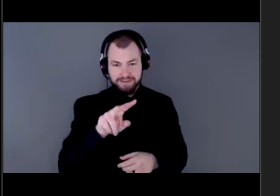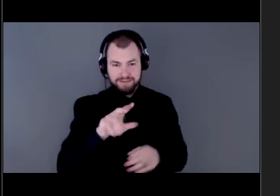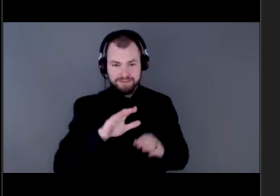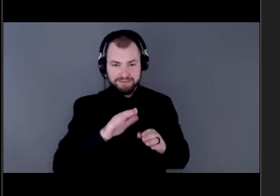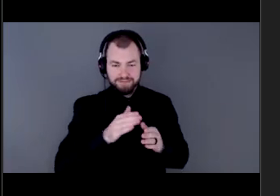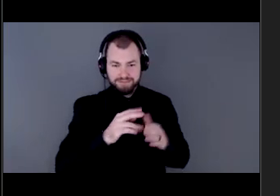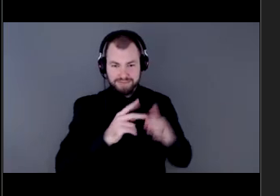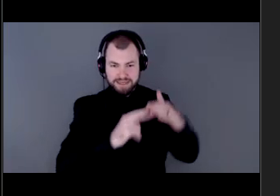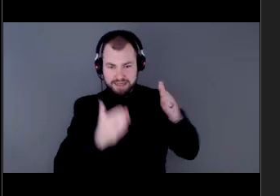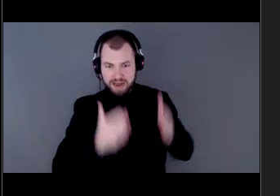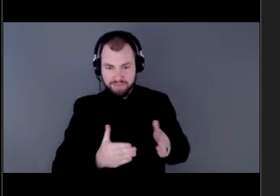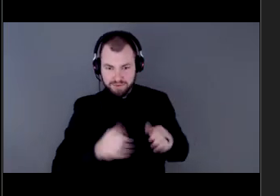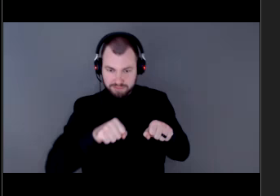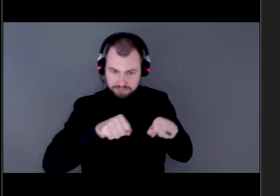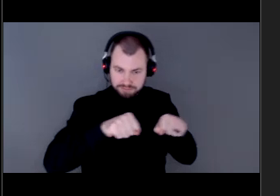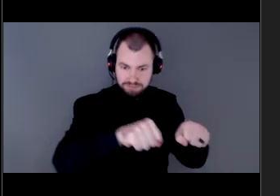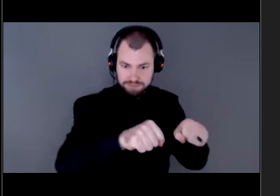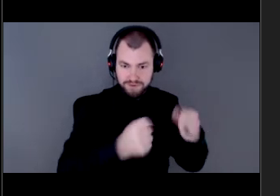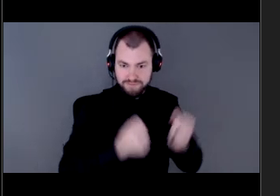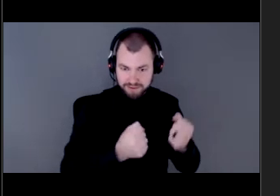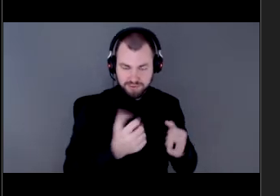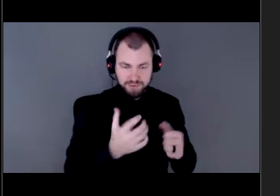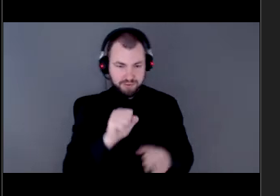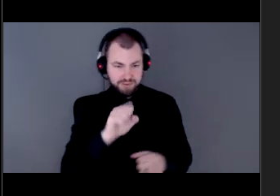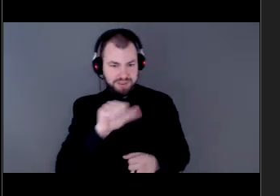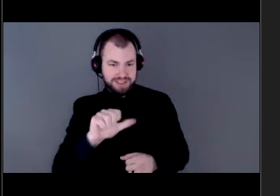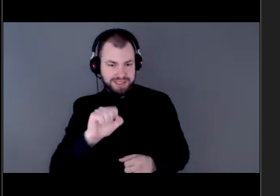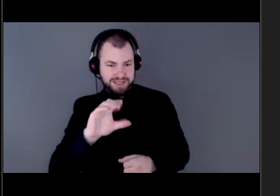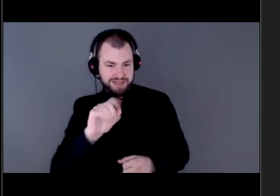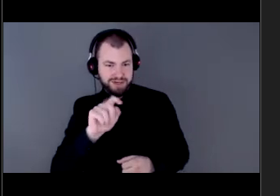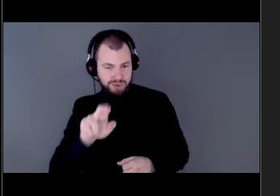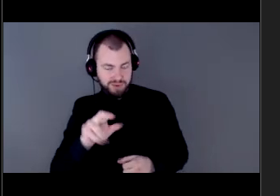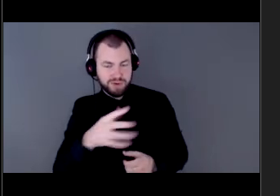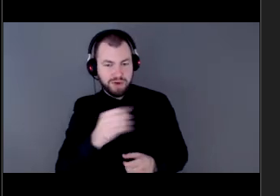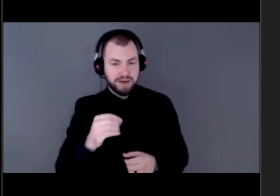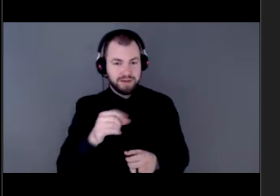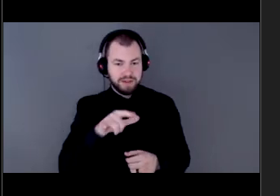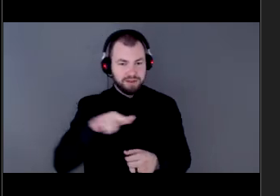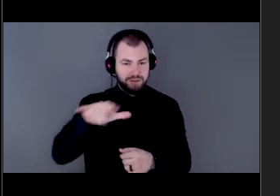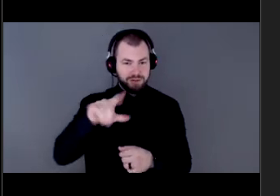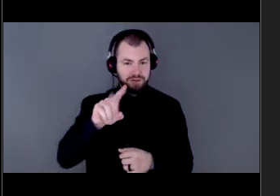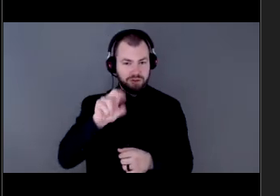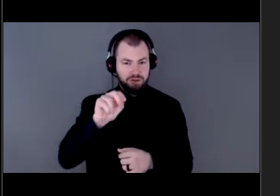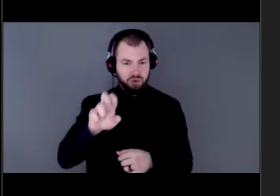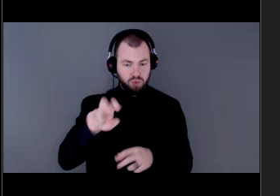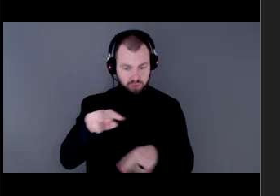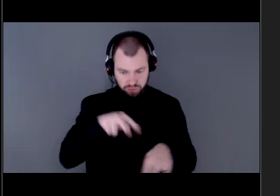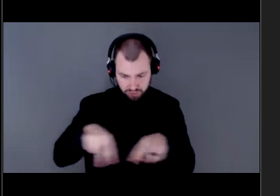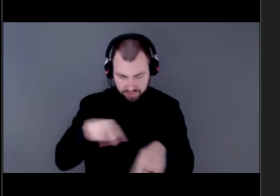well as drone surveys to be able to survey larger areas in shorter amounts of time. Next.